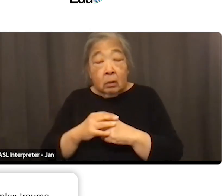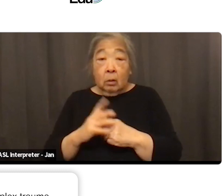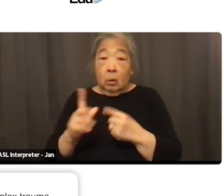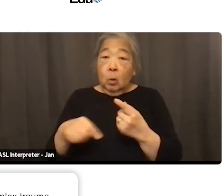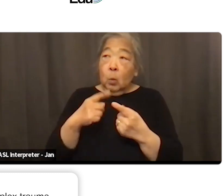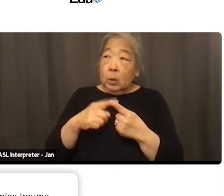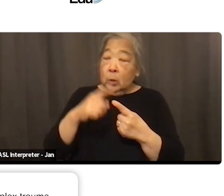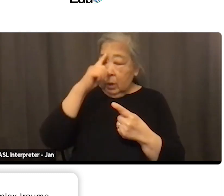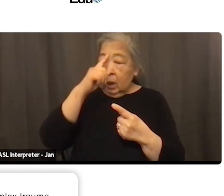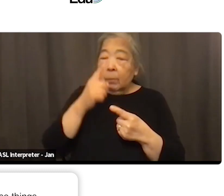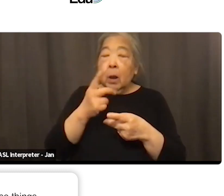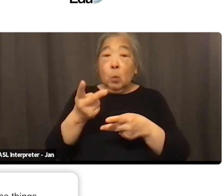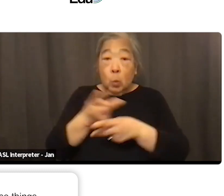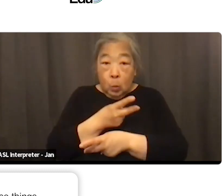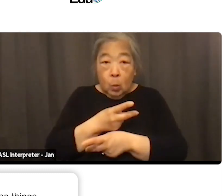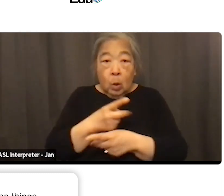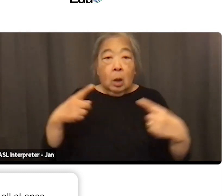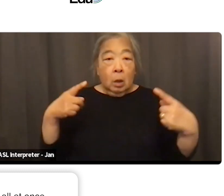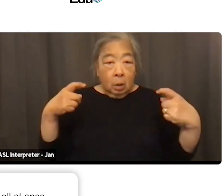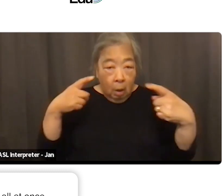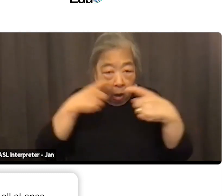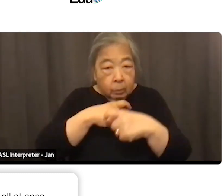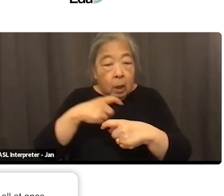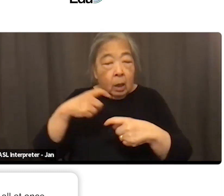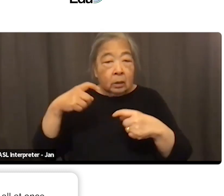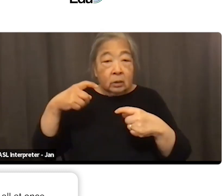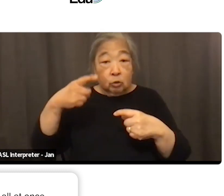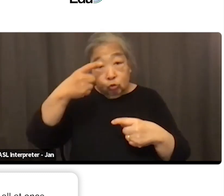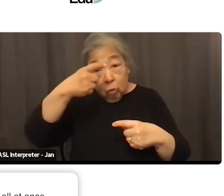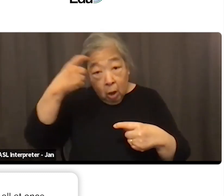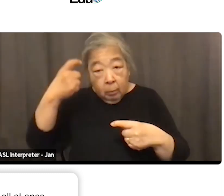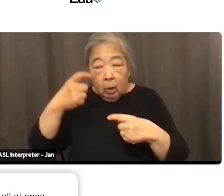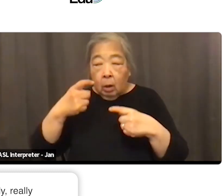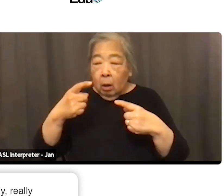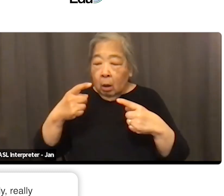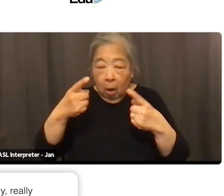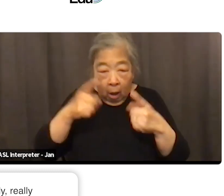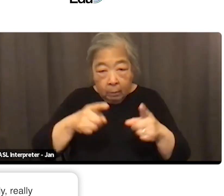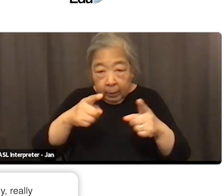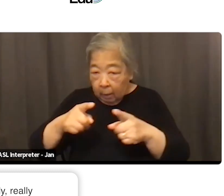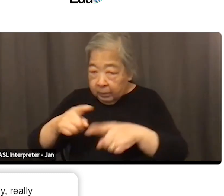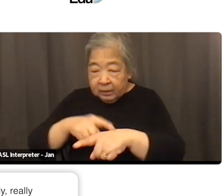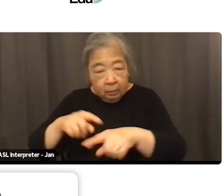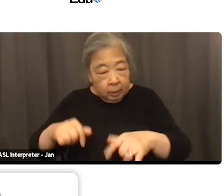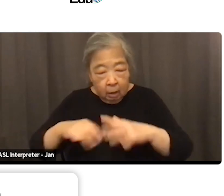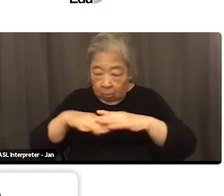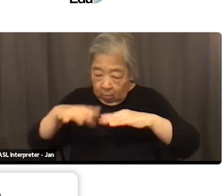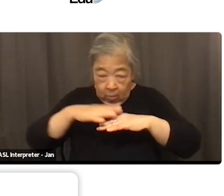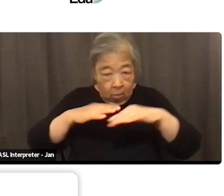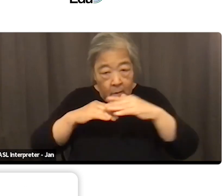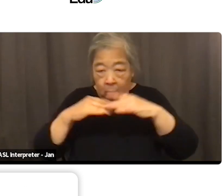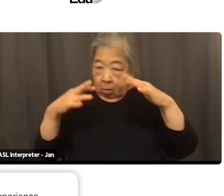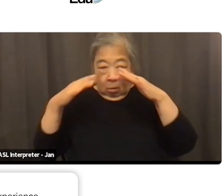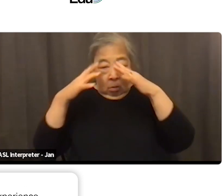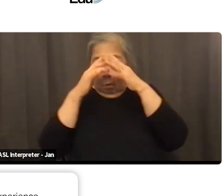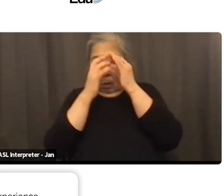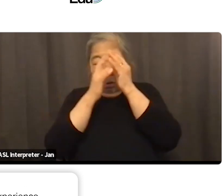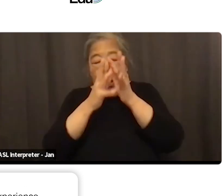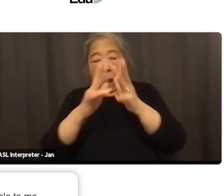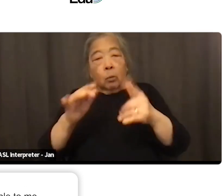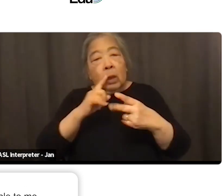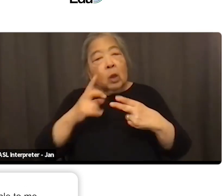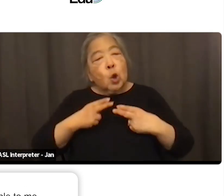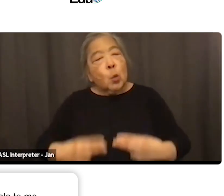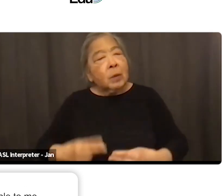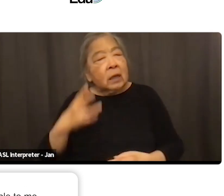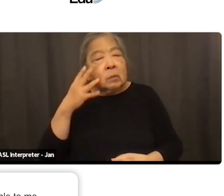compounded trauma and complex trauma, like, all of these things are happening all at once. And it's really, really incredible. The human experience